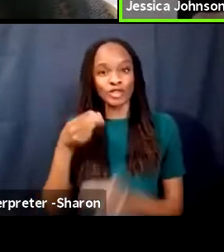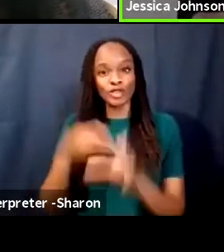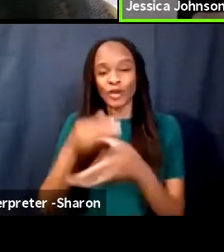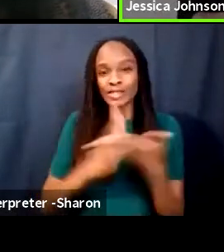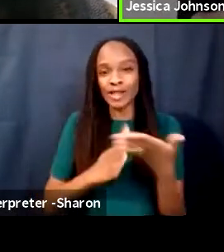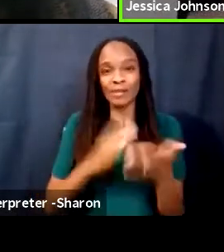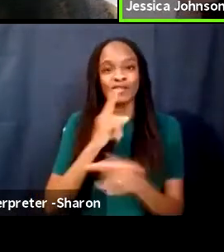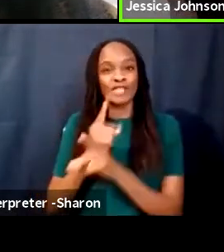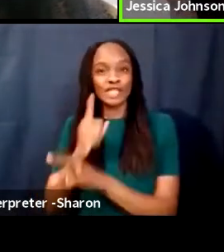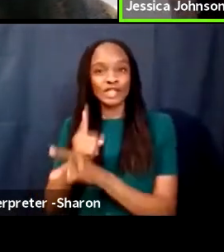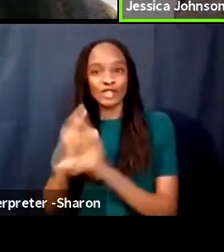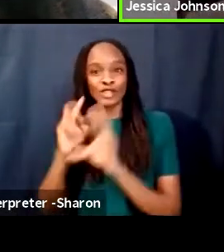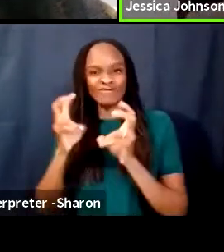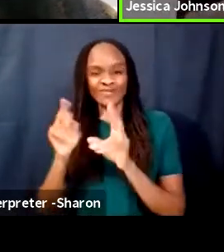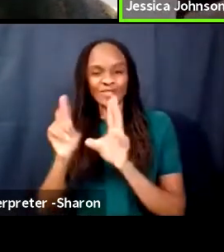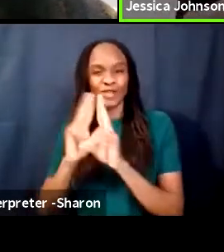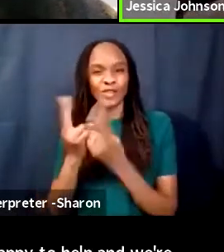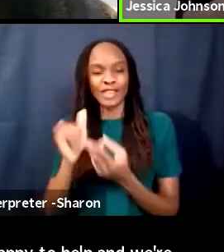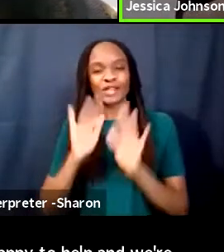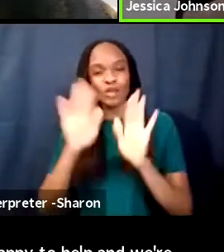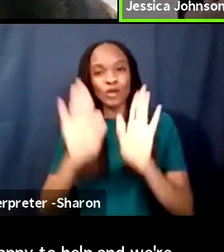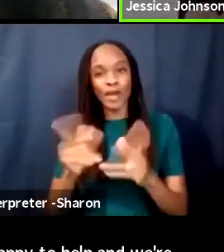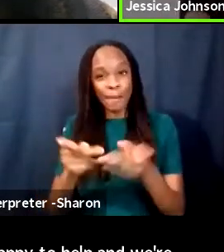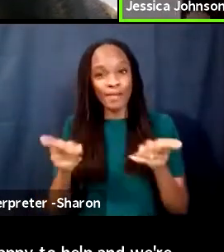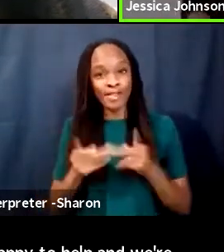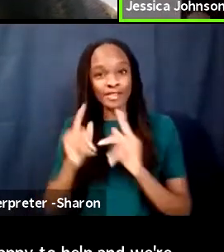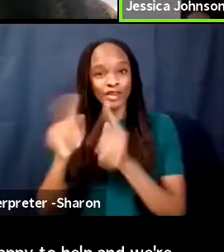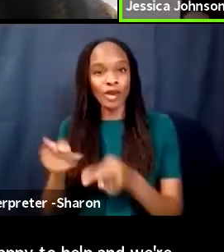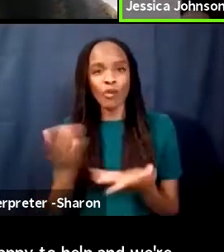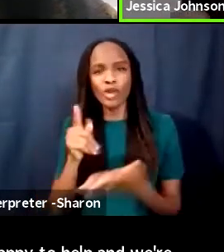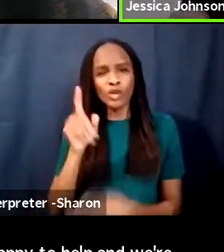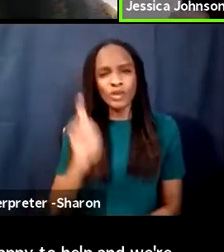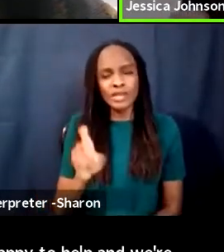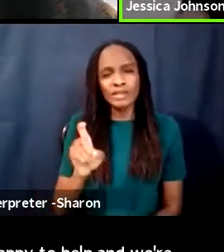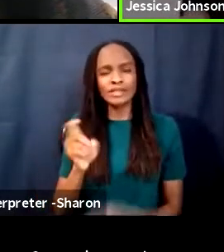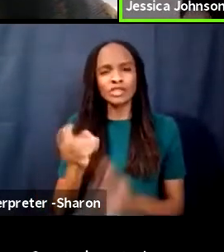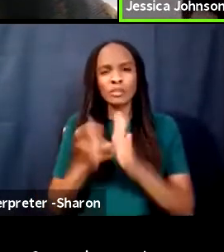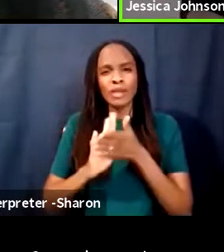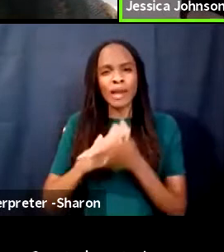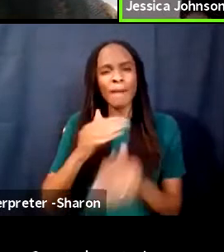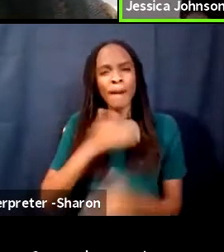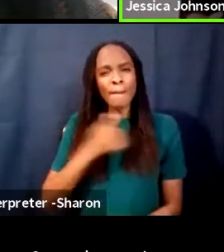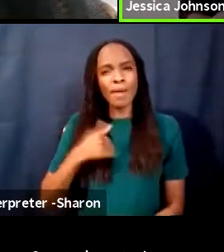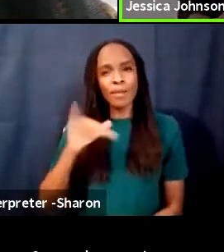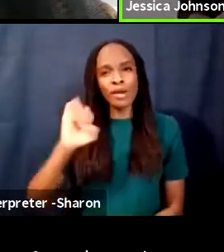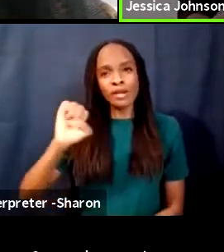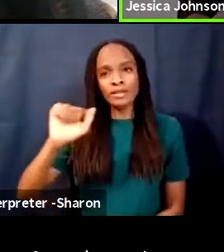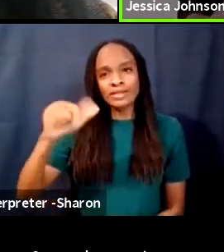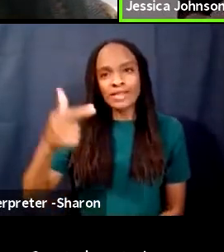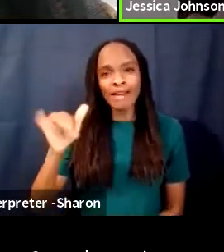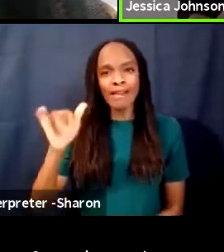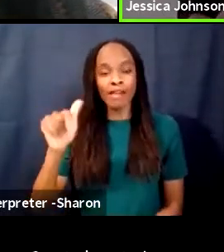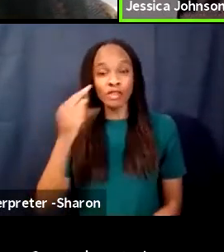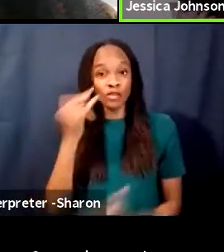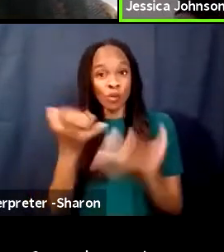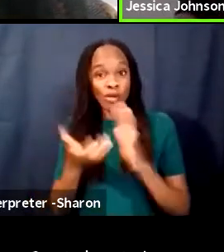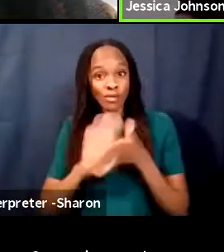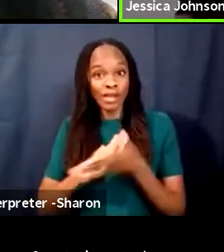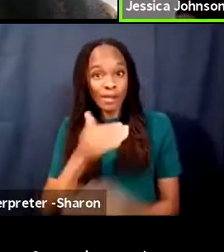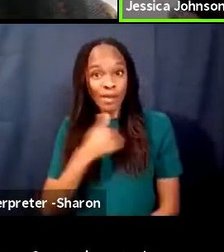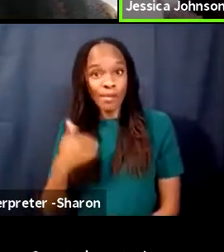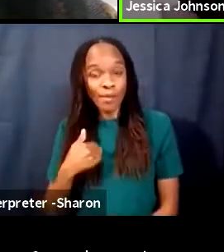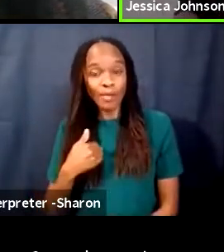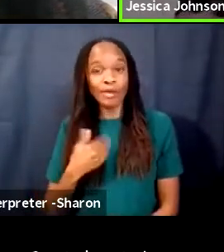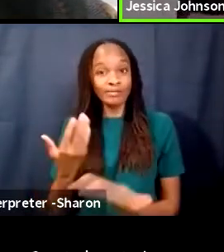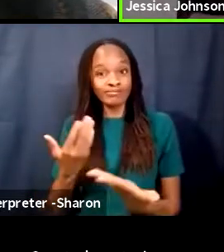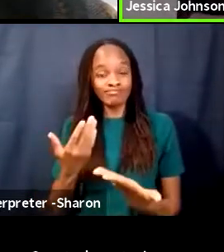unions. That's a great place to be. So whether you need to become a member of SAG-AFTRA or whether you'll want to become a member of SAG-AFTRA kind of depends